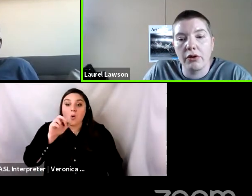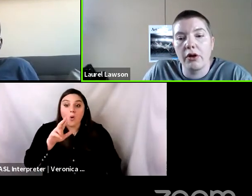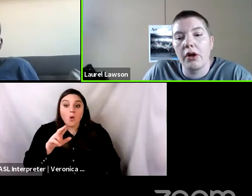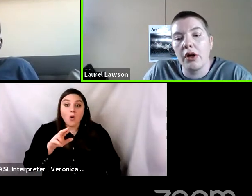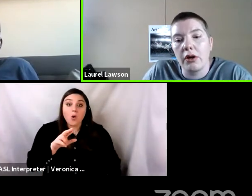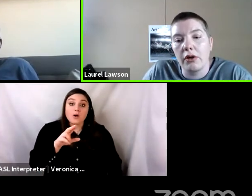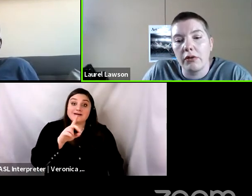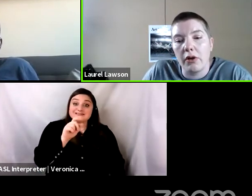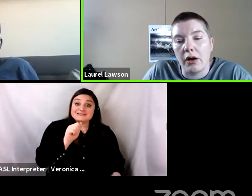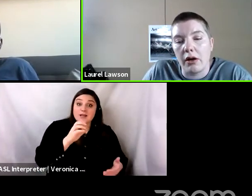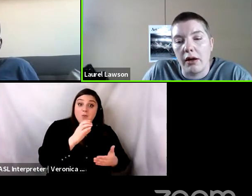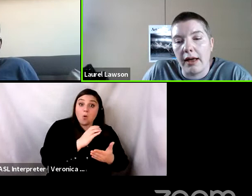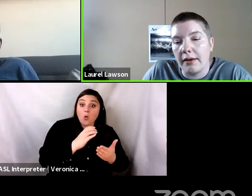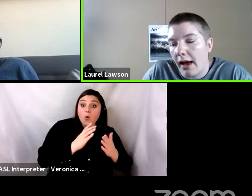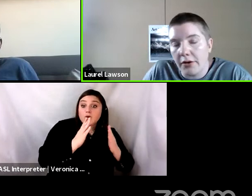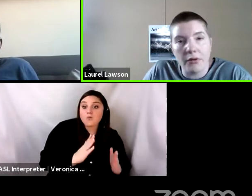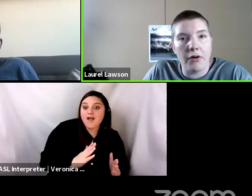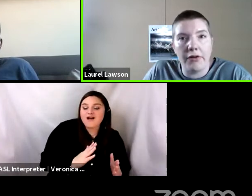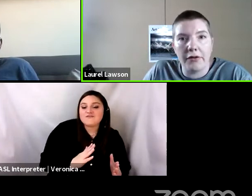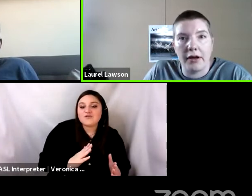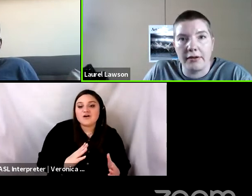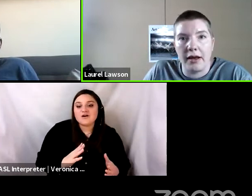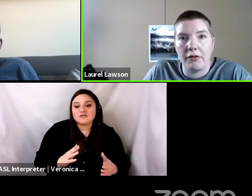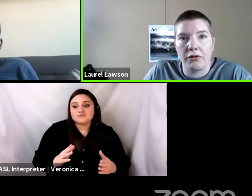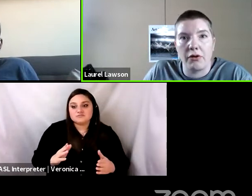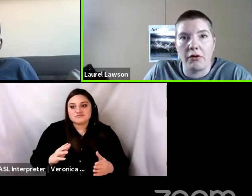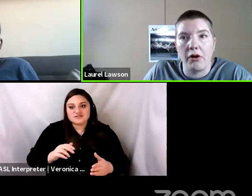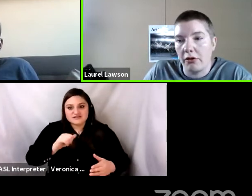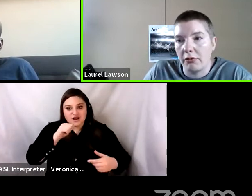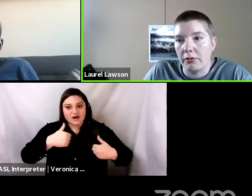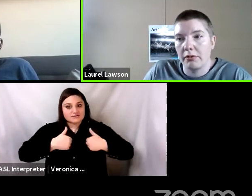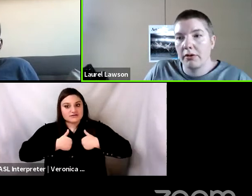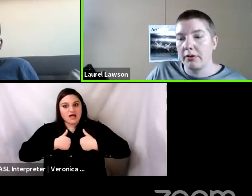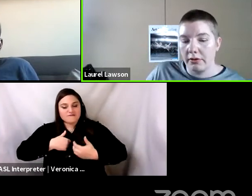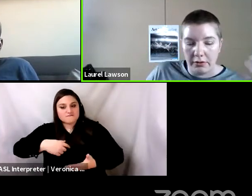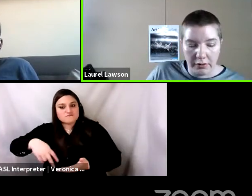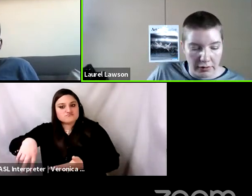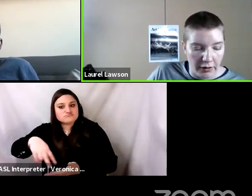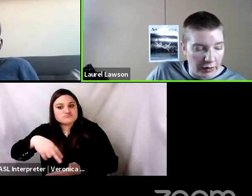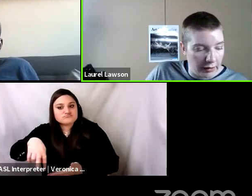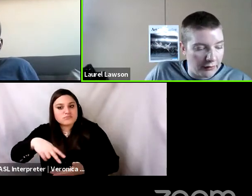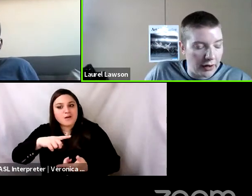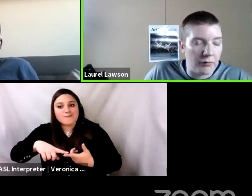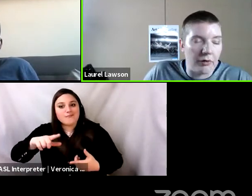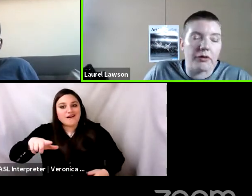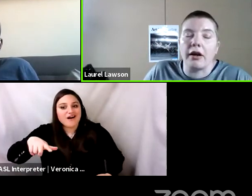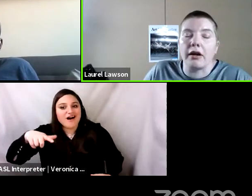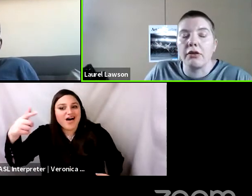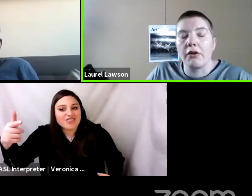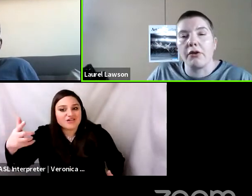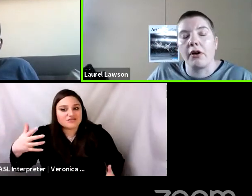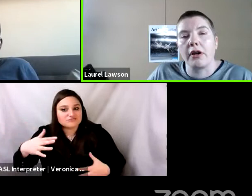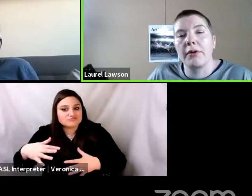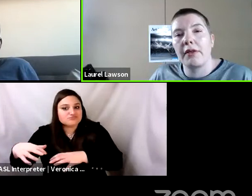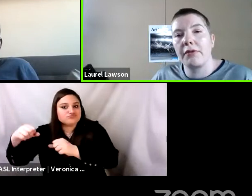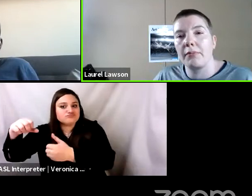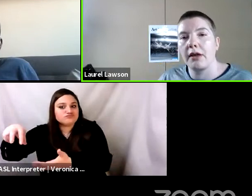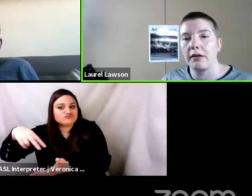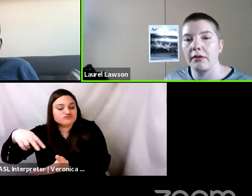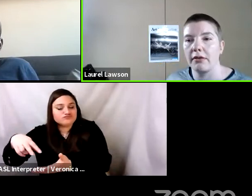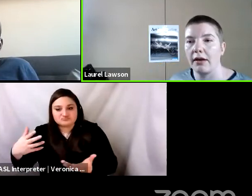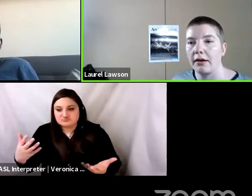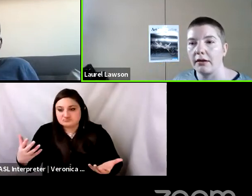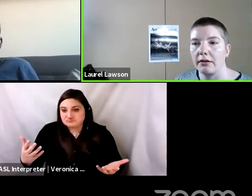work? And I don't know if that's got an answer, although definitely if anyone's got any thoughts on it, but